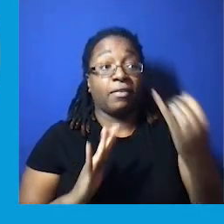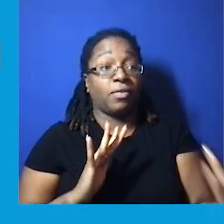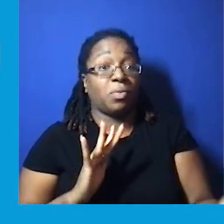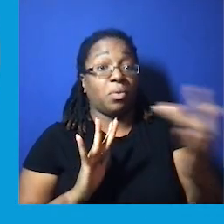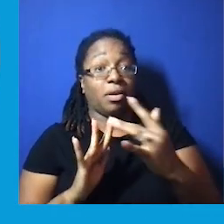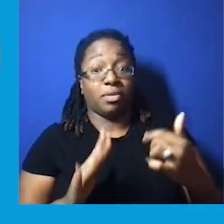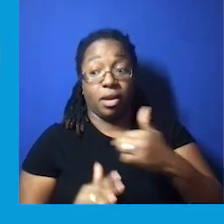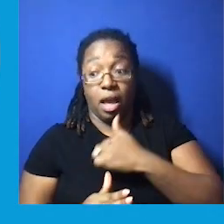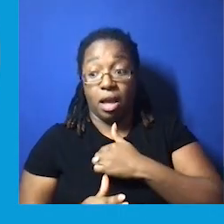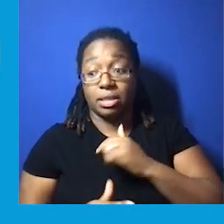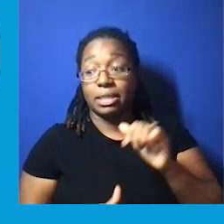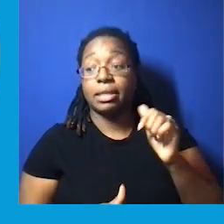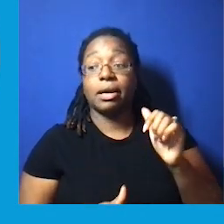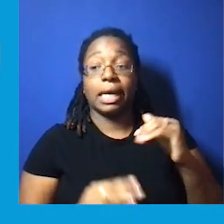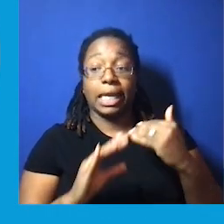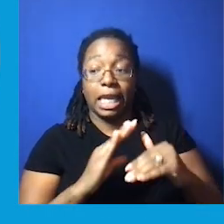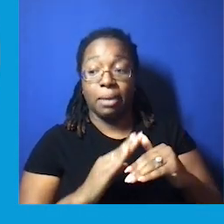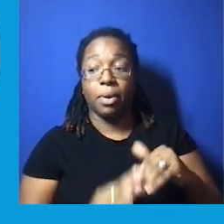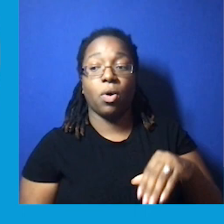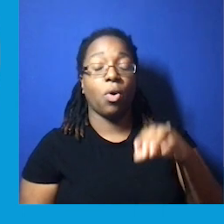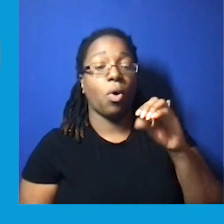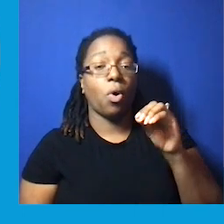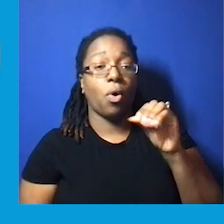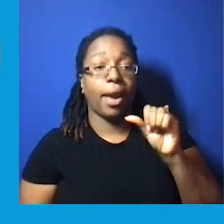at our email address,